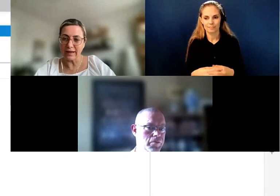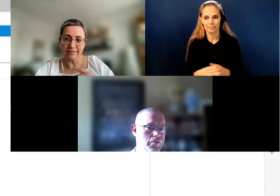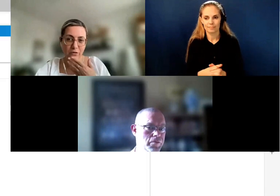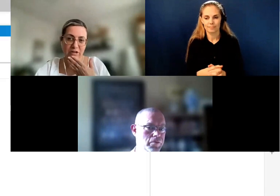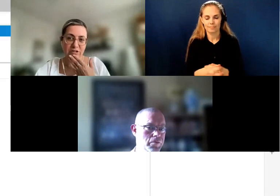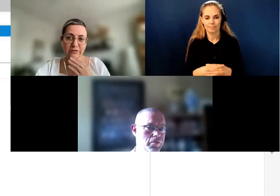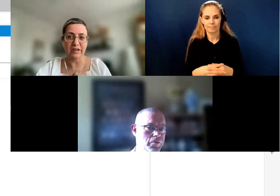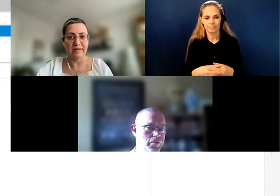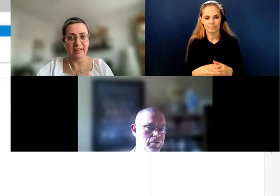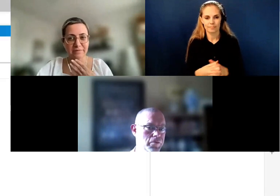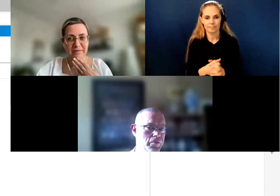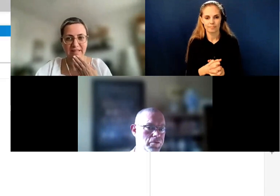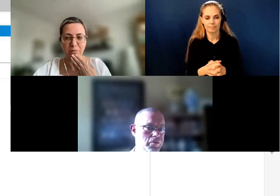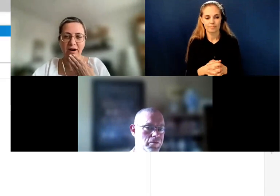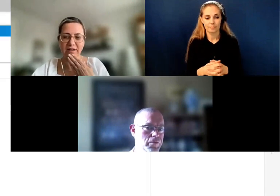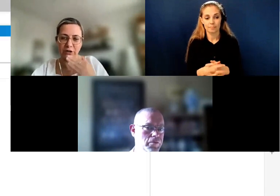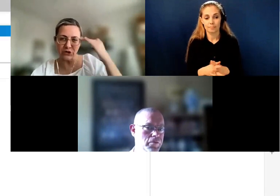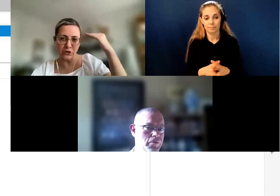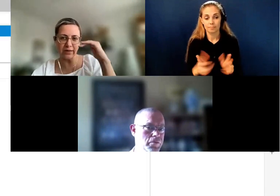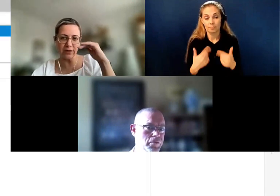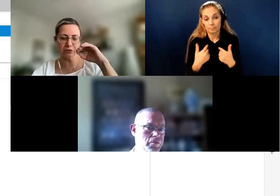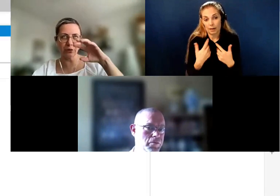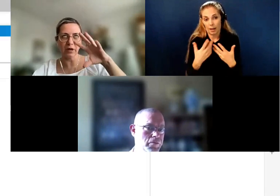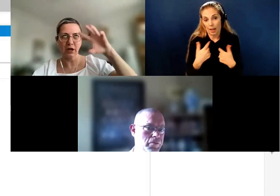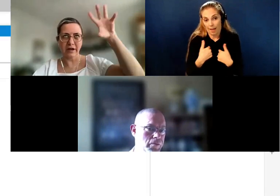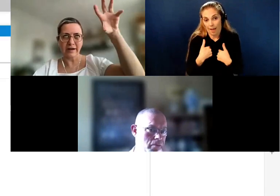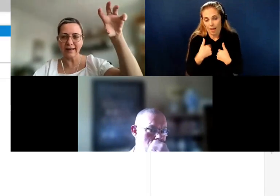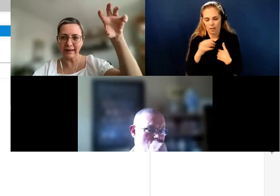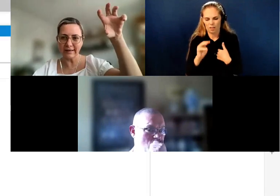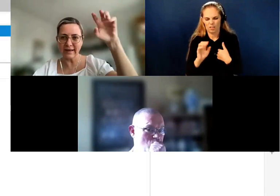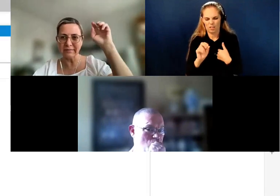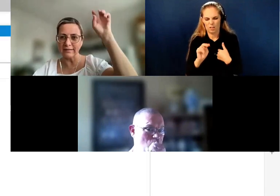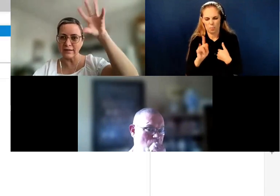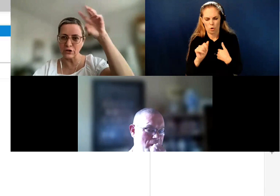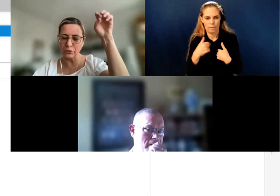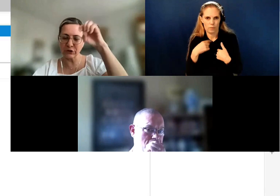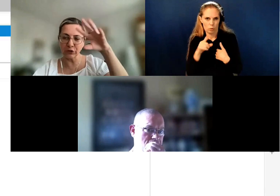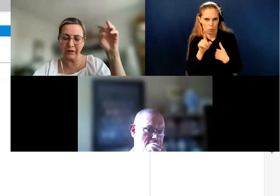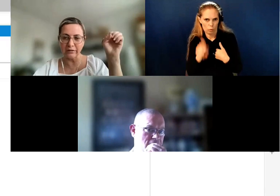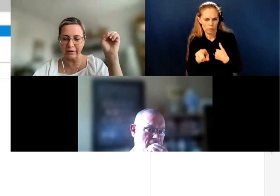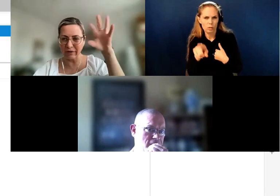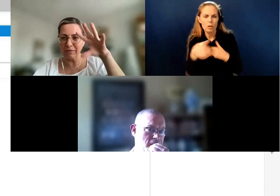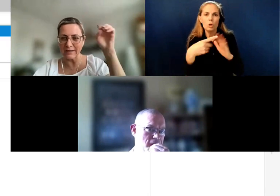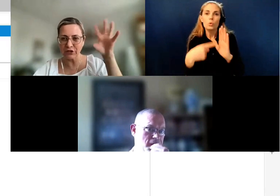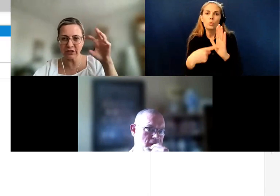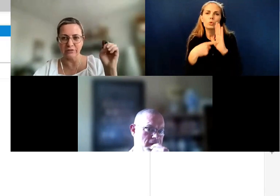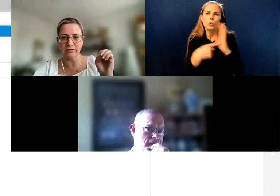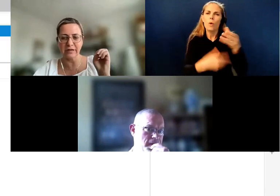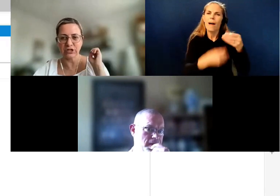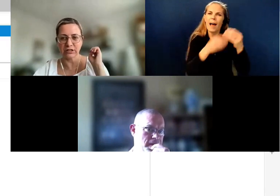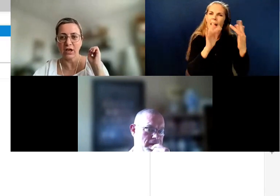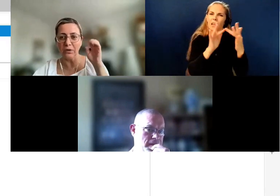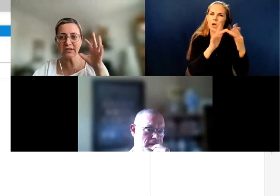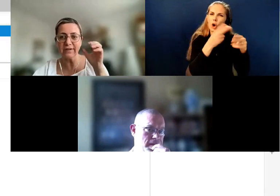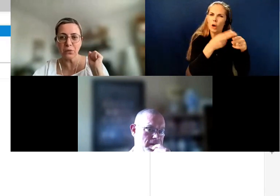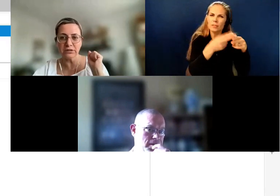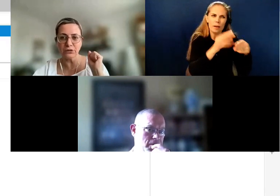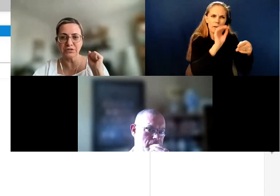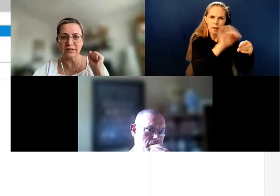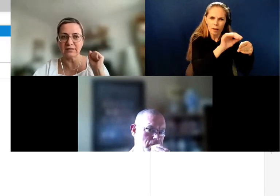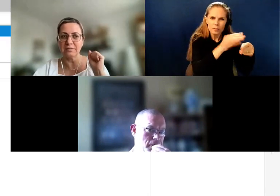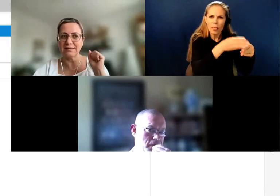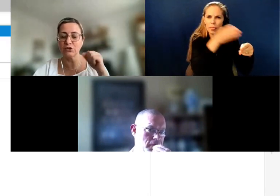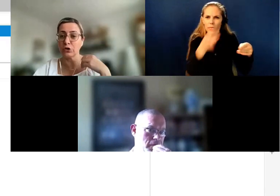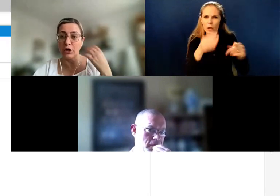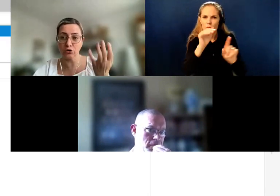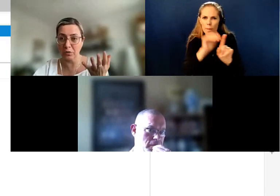Paul, I have a question for you. I may have missed that part because you went through a client name and then you were doing reminders and information. What if I wanted to